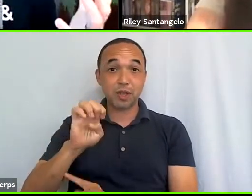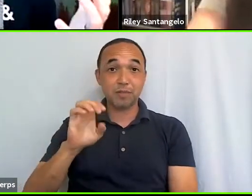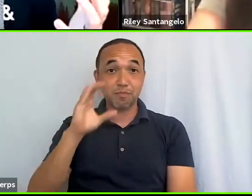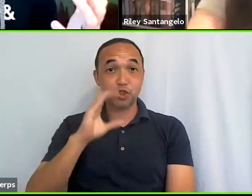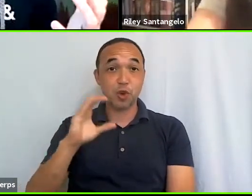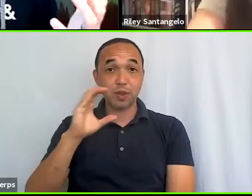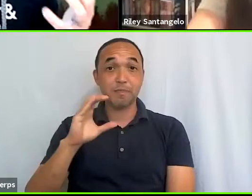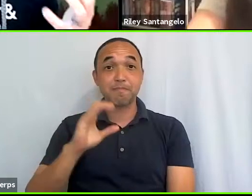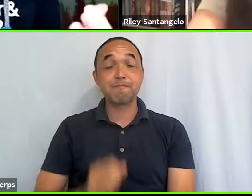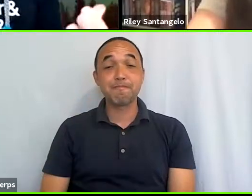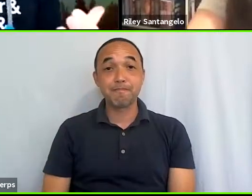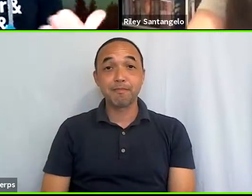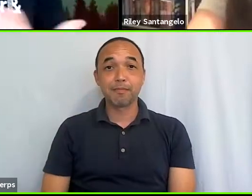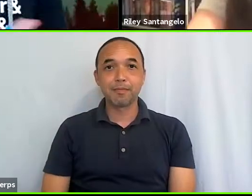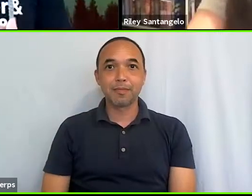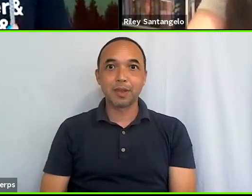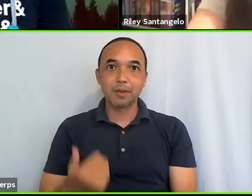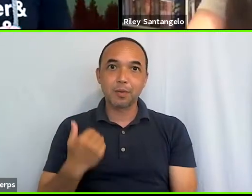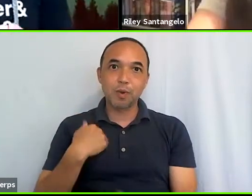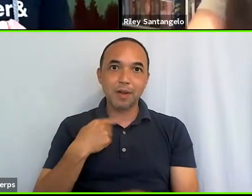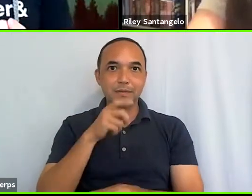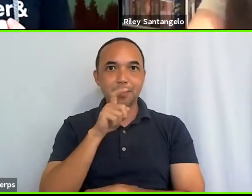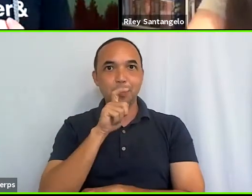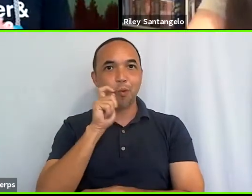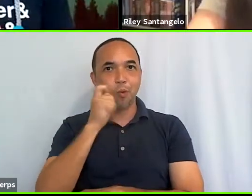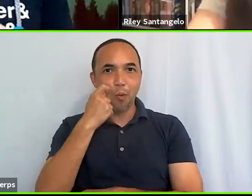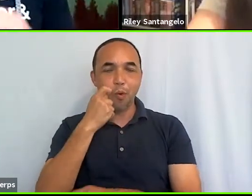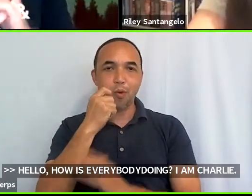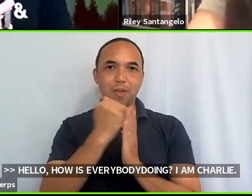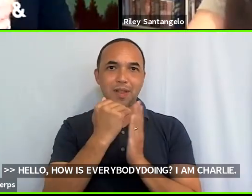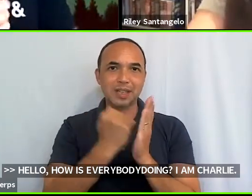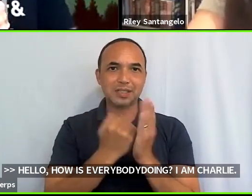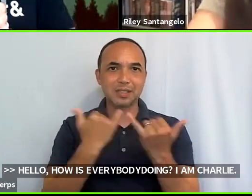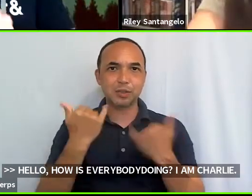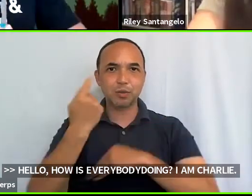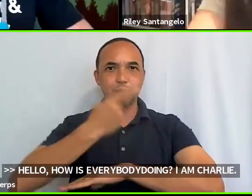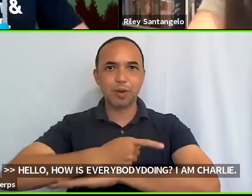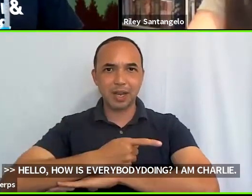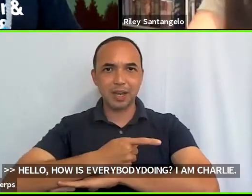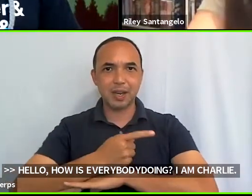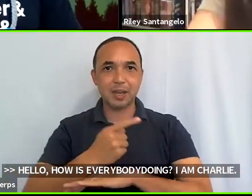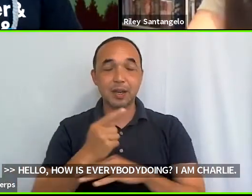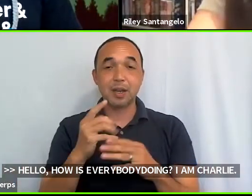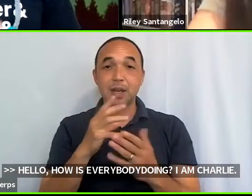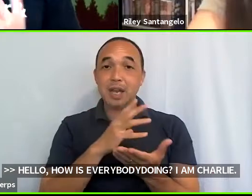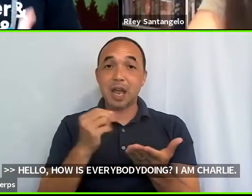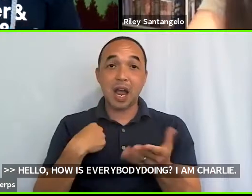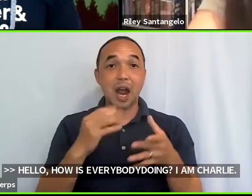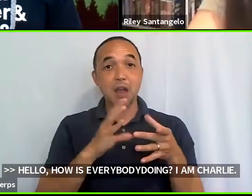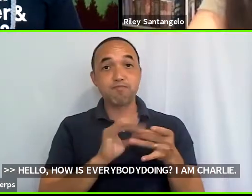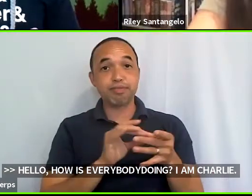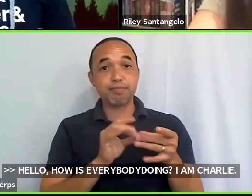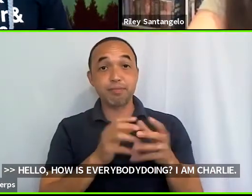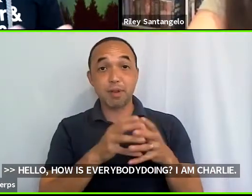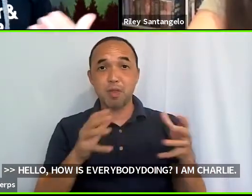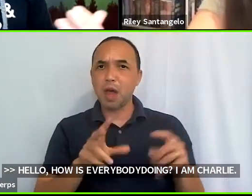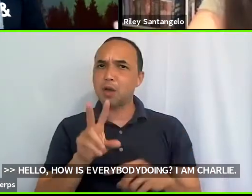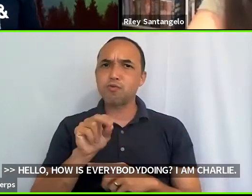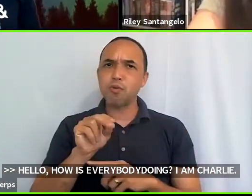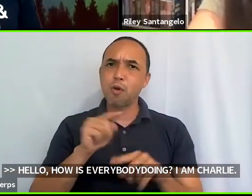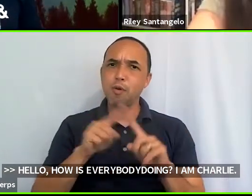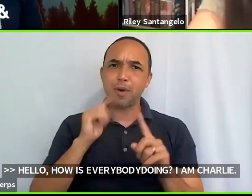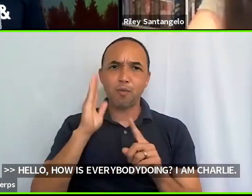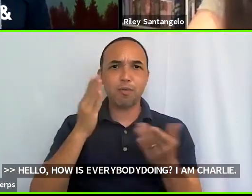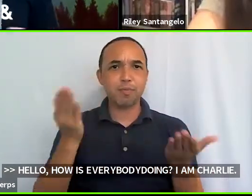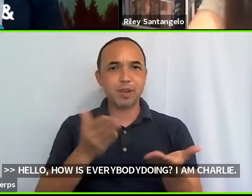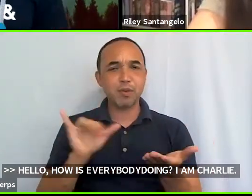have such a rad panel in store for you. And I'm not going to talk too much, but I'll be here as an